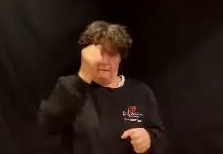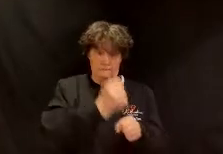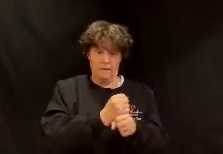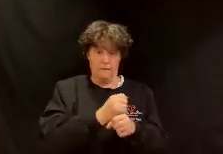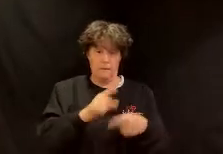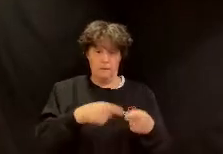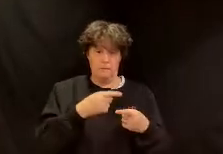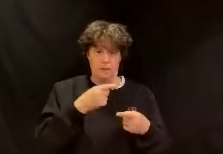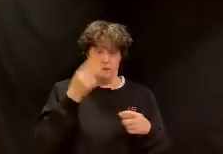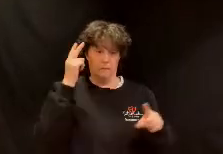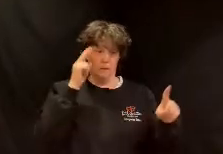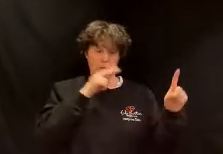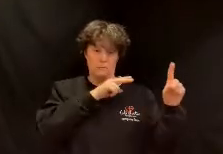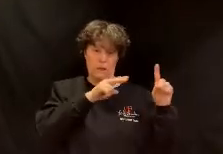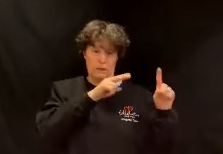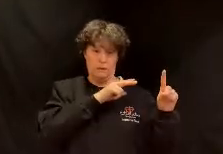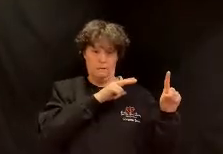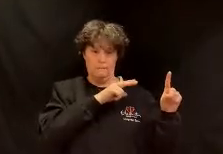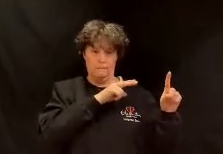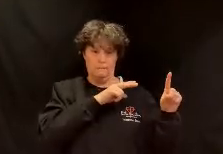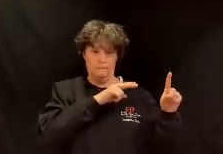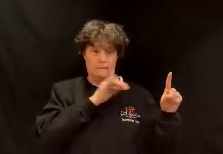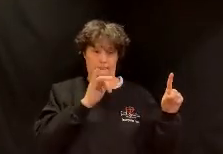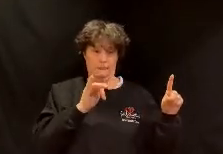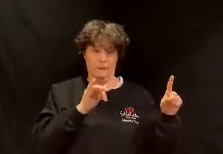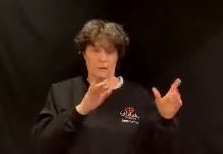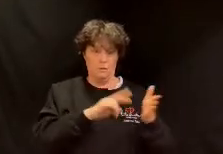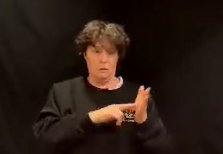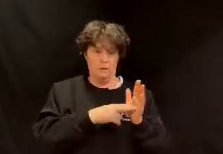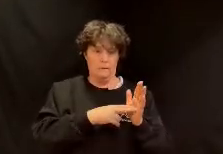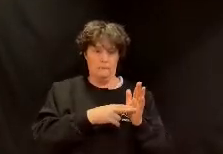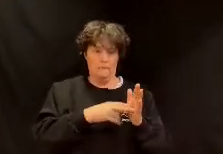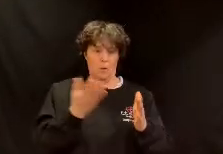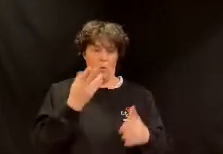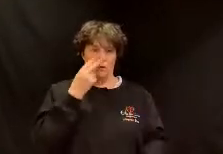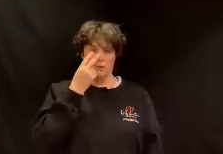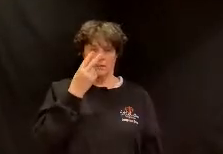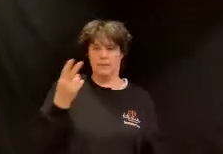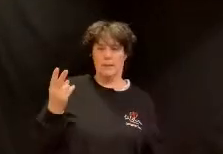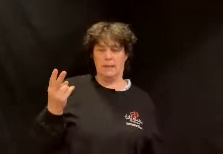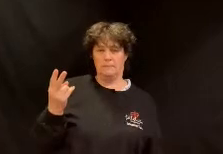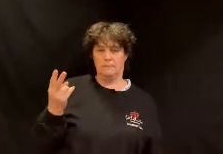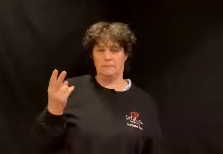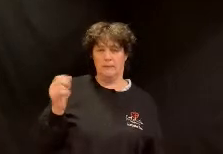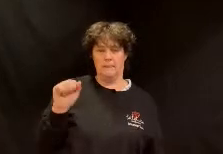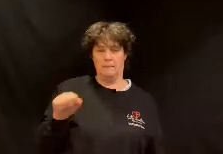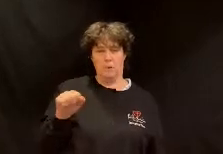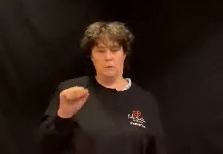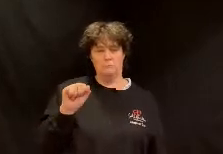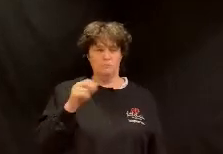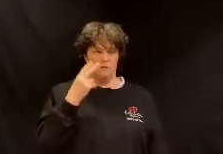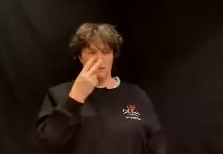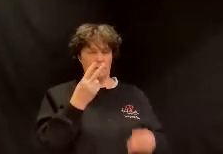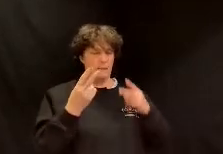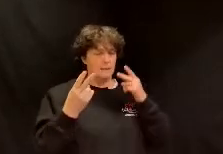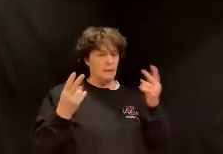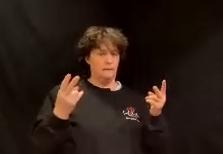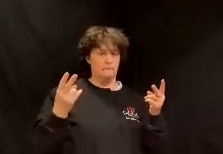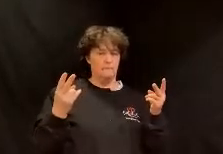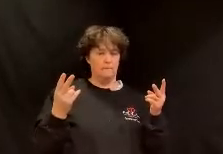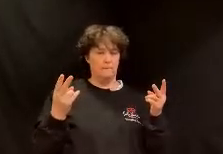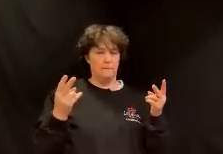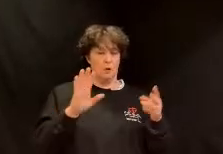about perspective. That's what it's about. It's about what you're seeing, the ability to see. So it's